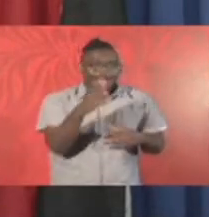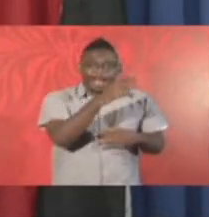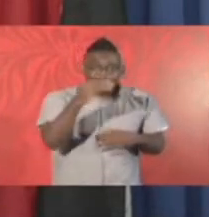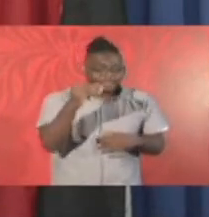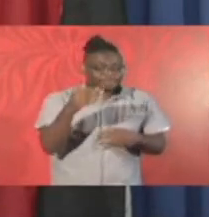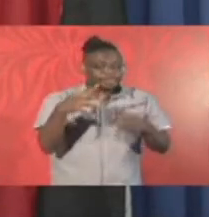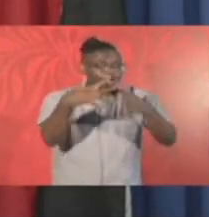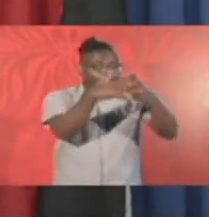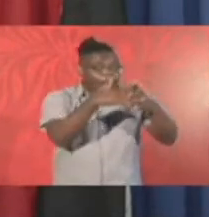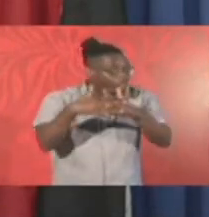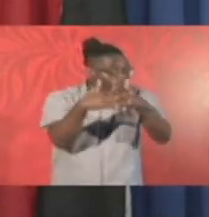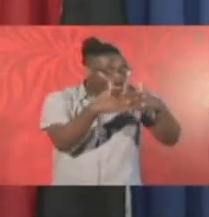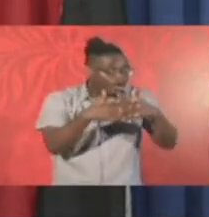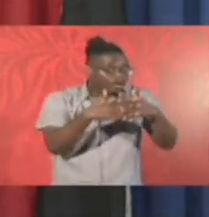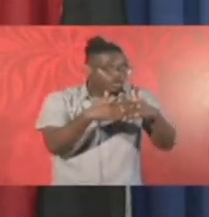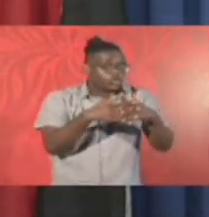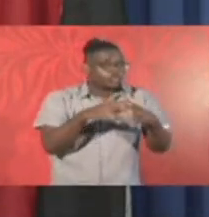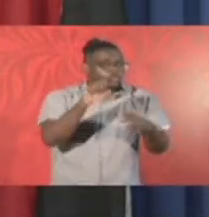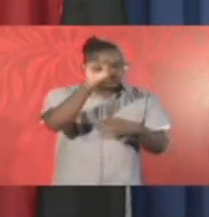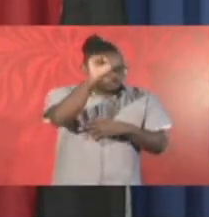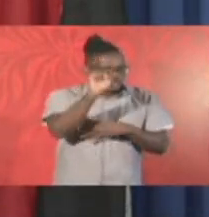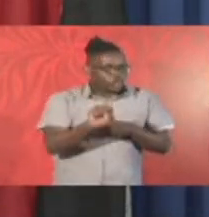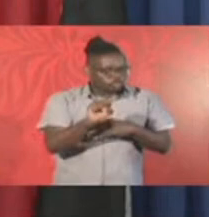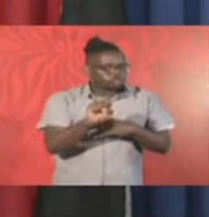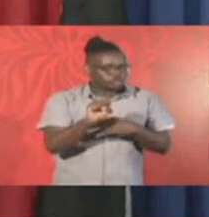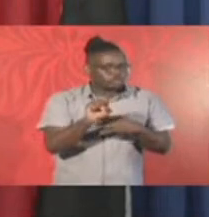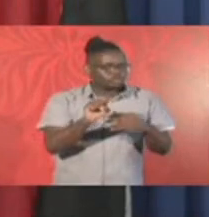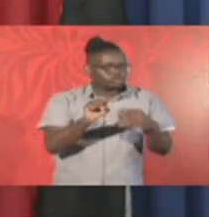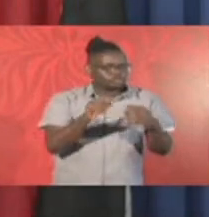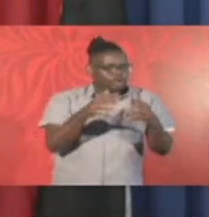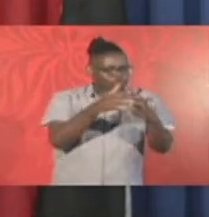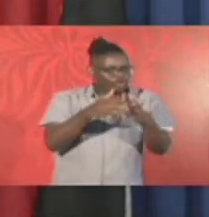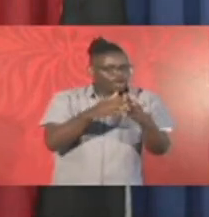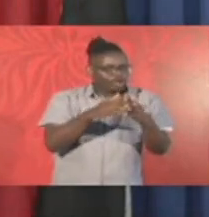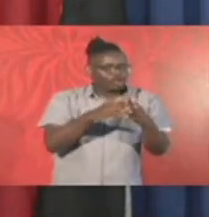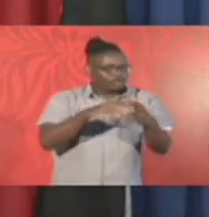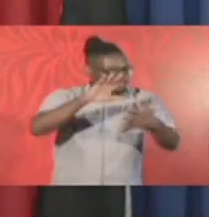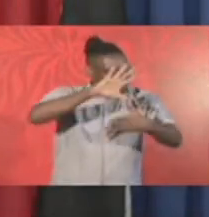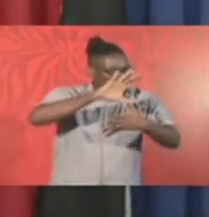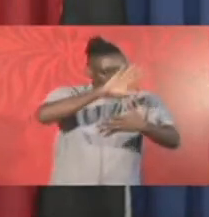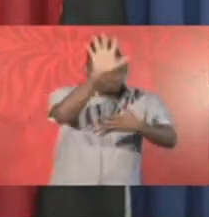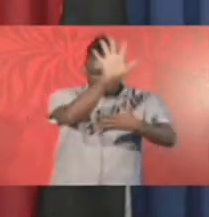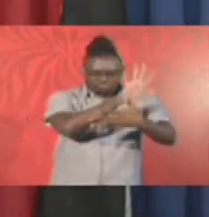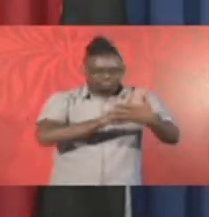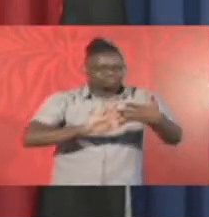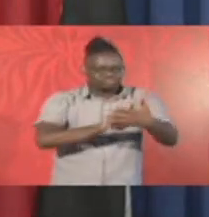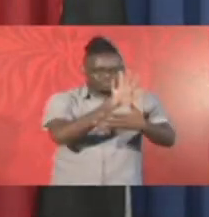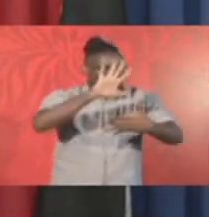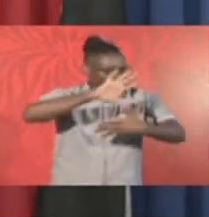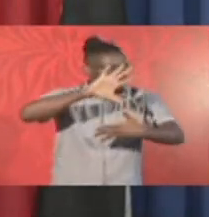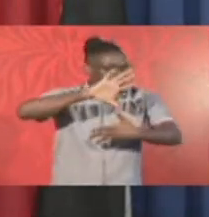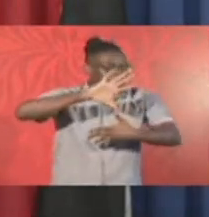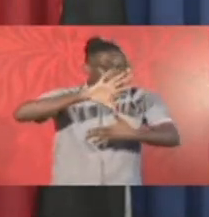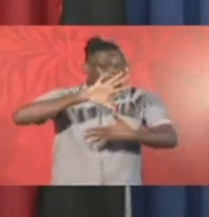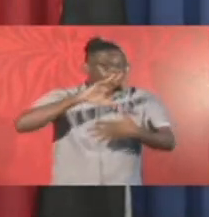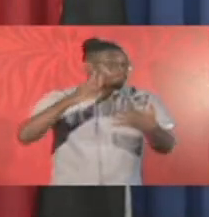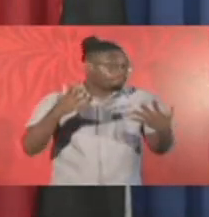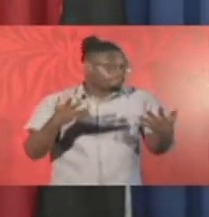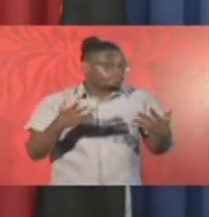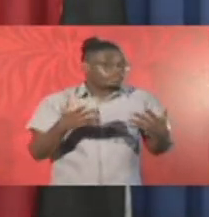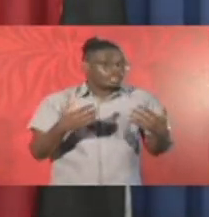America. In the United States, they have a tremendous capacity for collecting